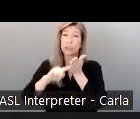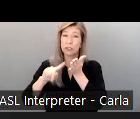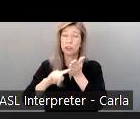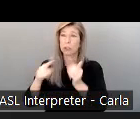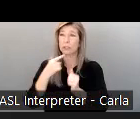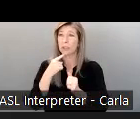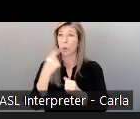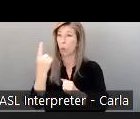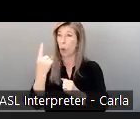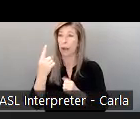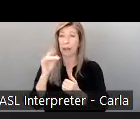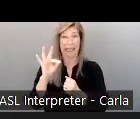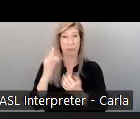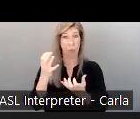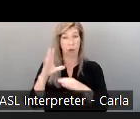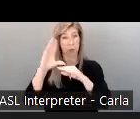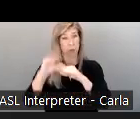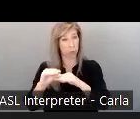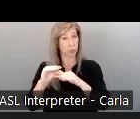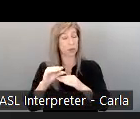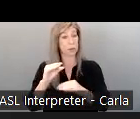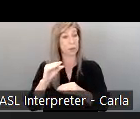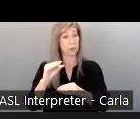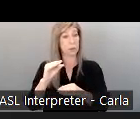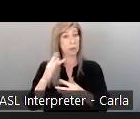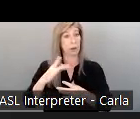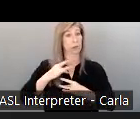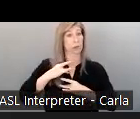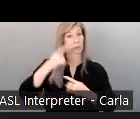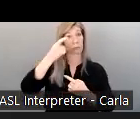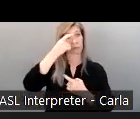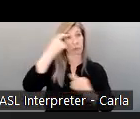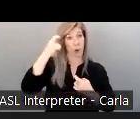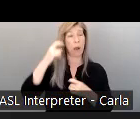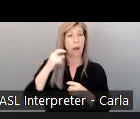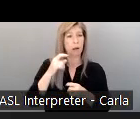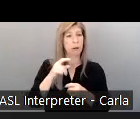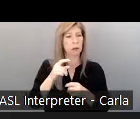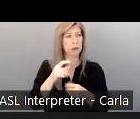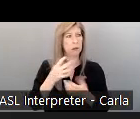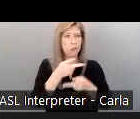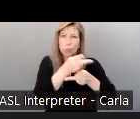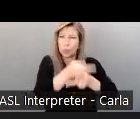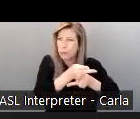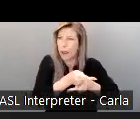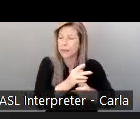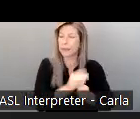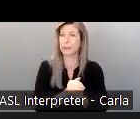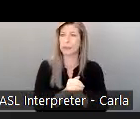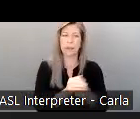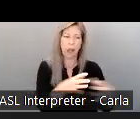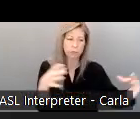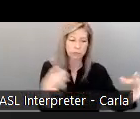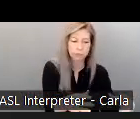supervision, debriefing with colleagues, having a culture of openness